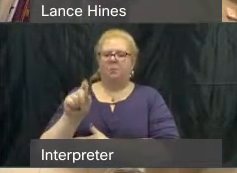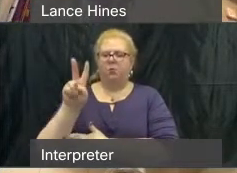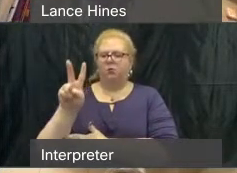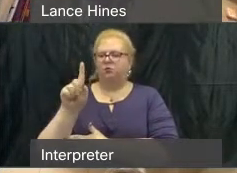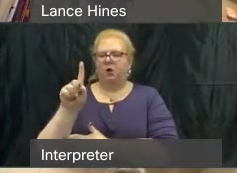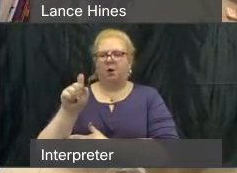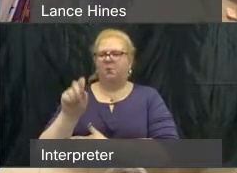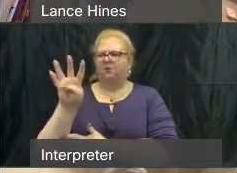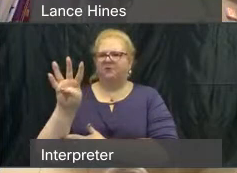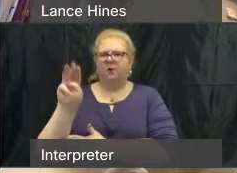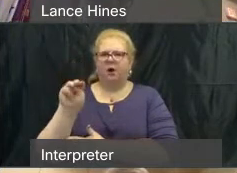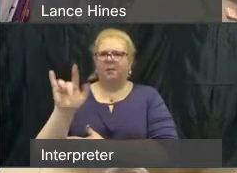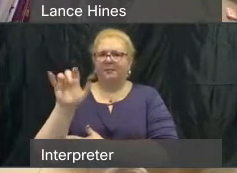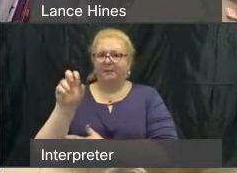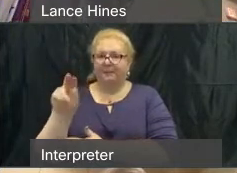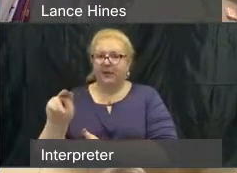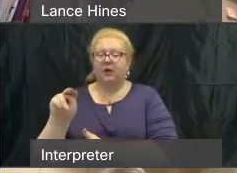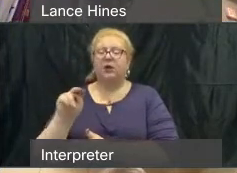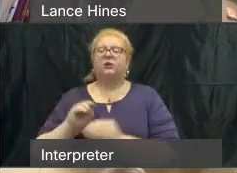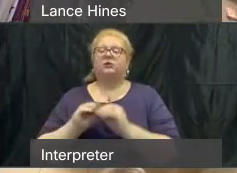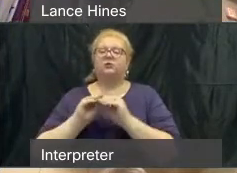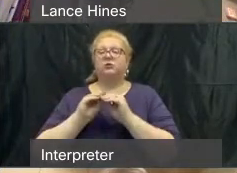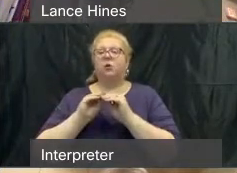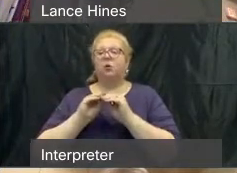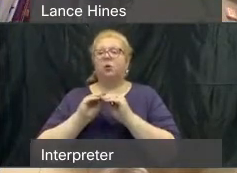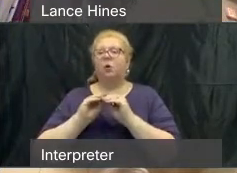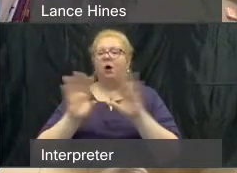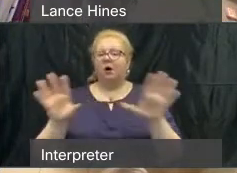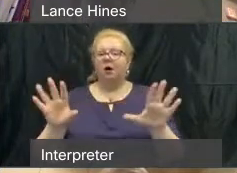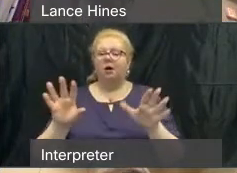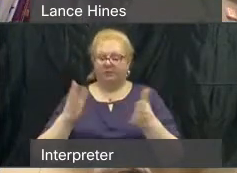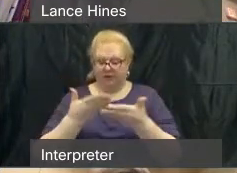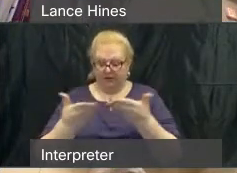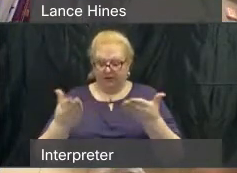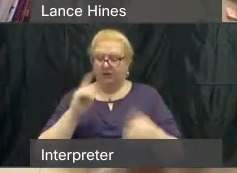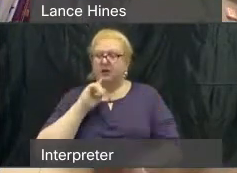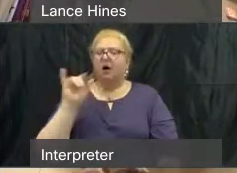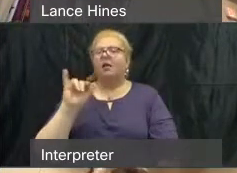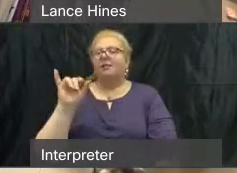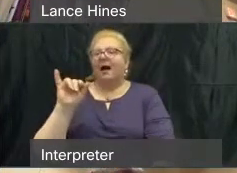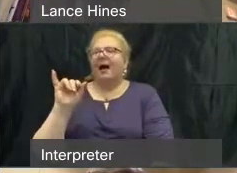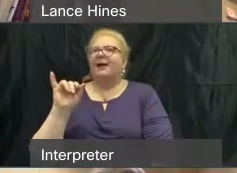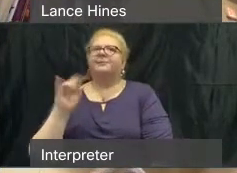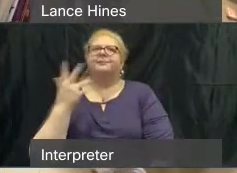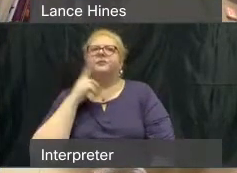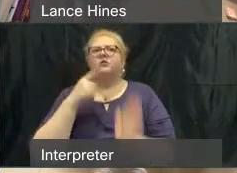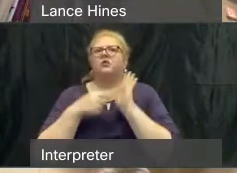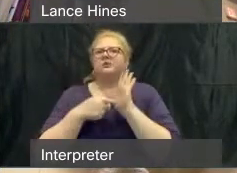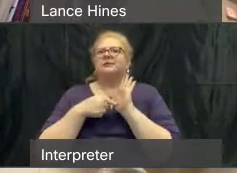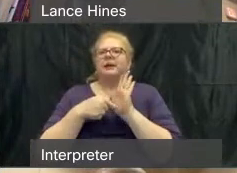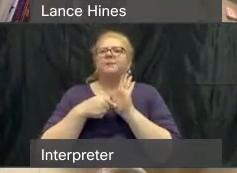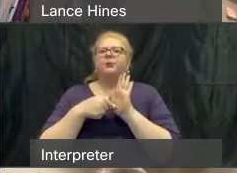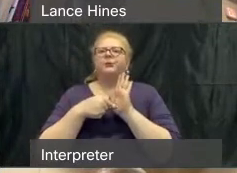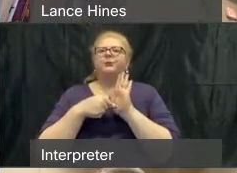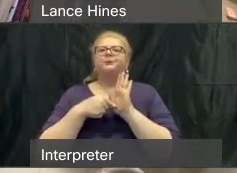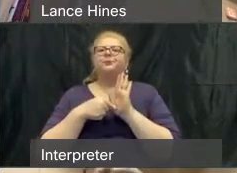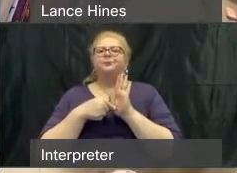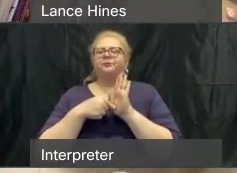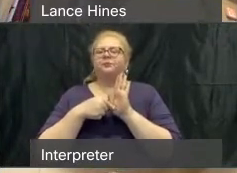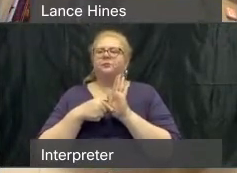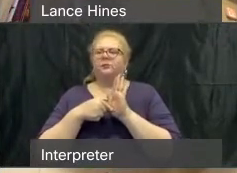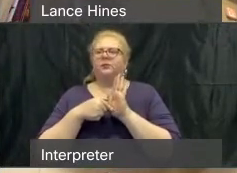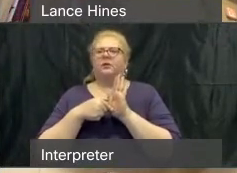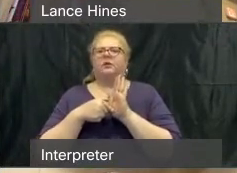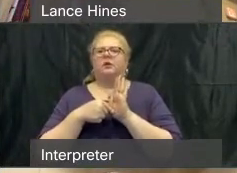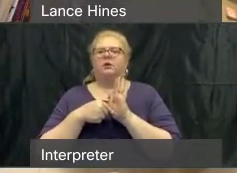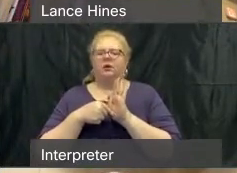1.4 million. Clearly, as things are available, I give you a great example. this is not